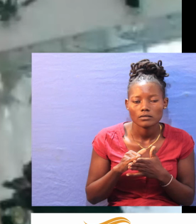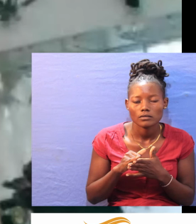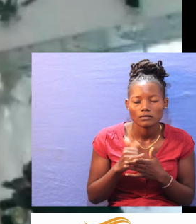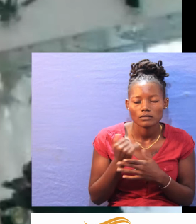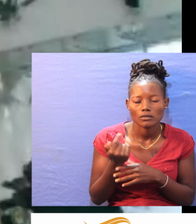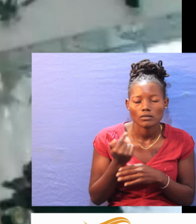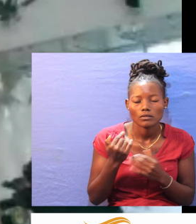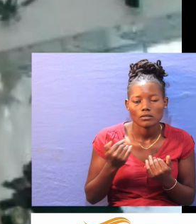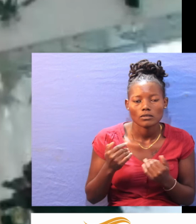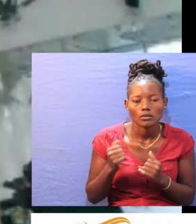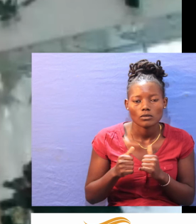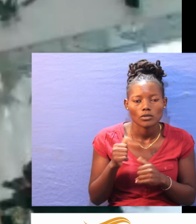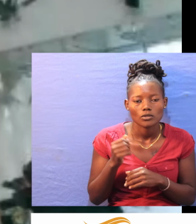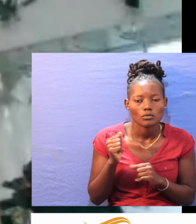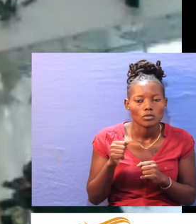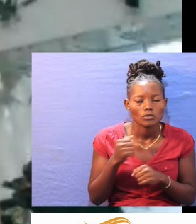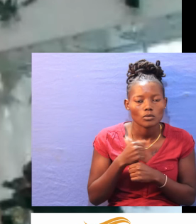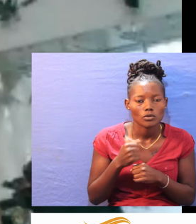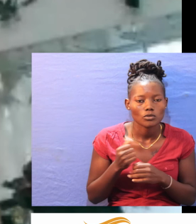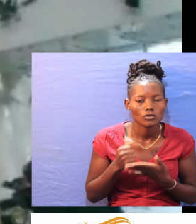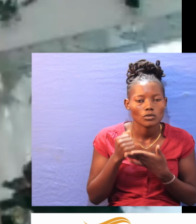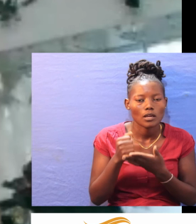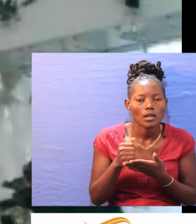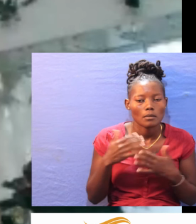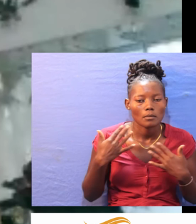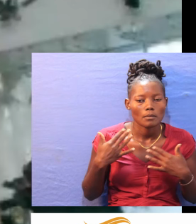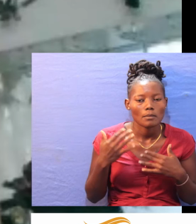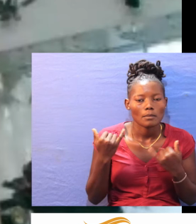things that we can do to help an athlete sleep better. So we can't